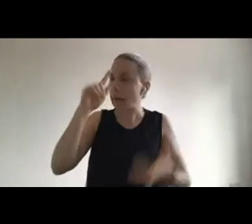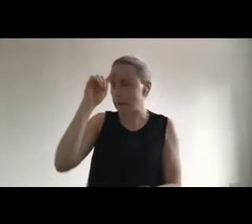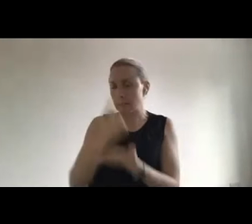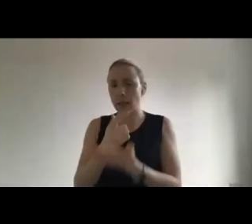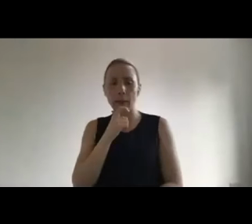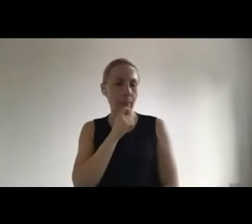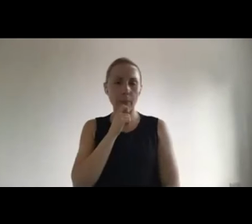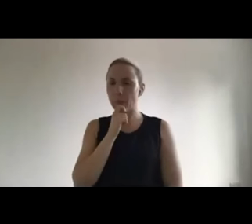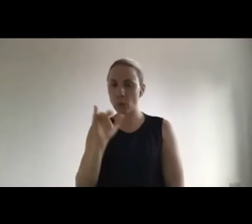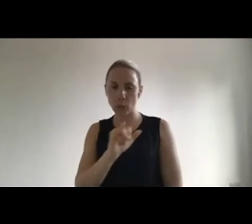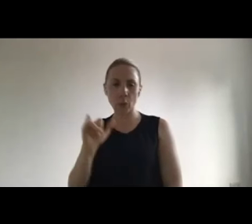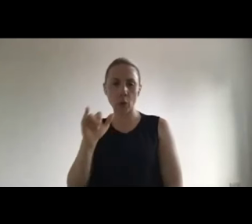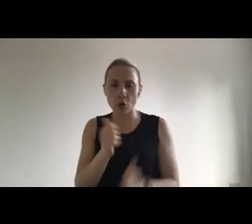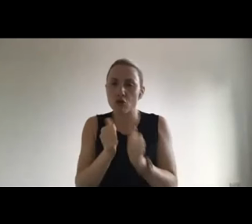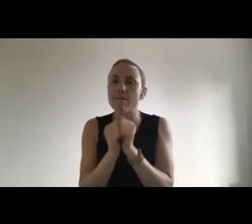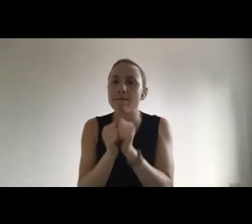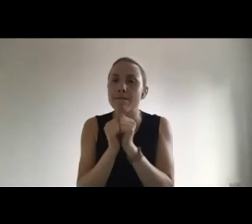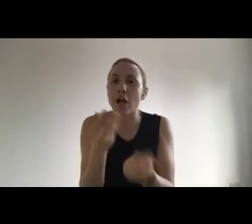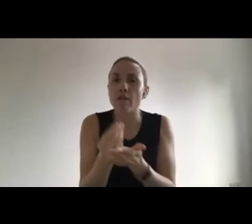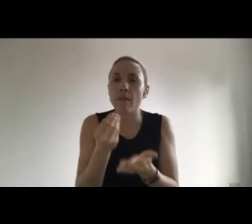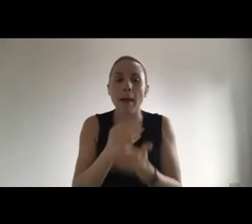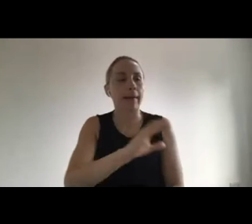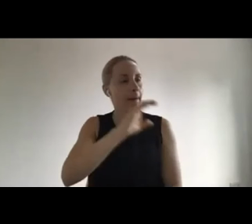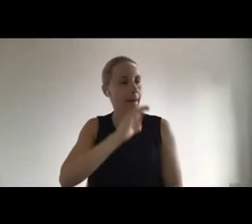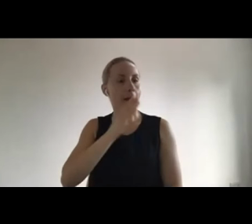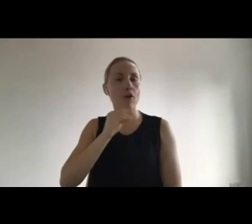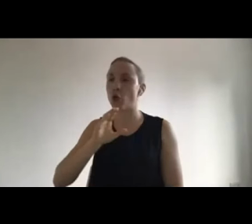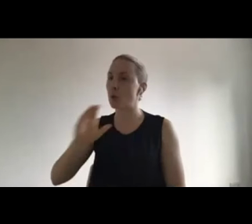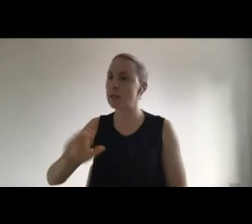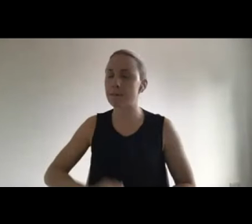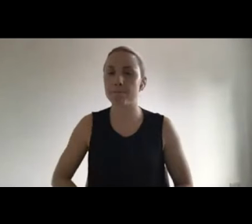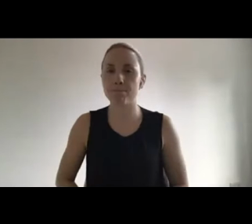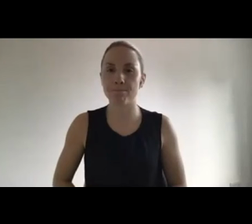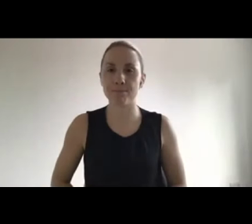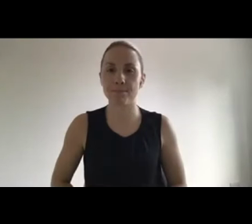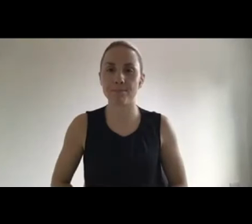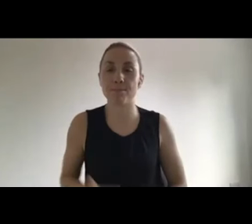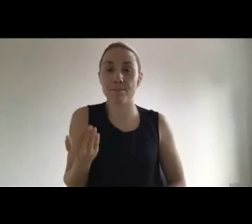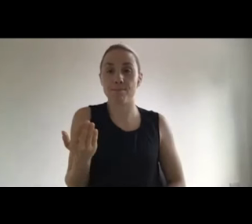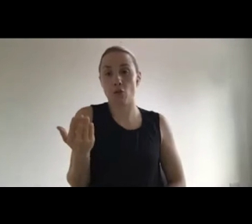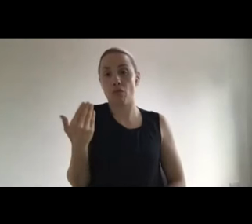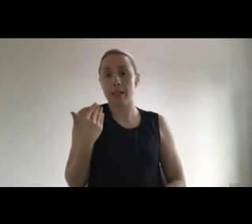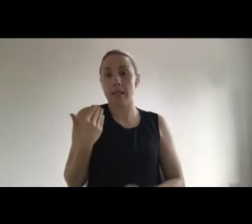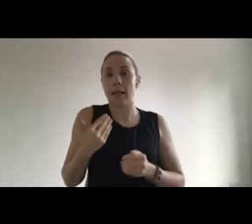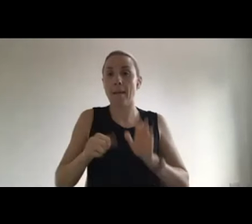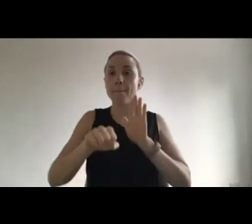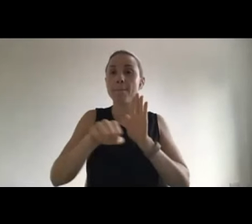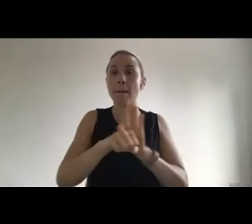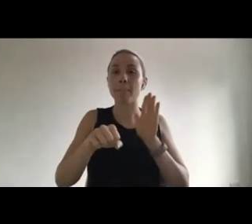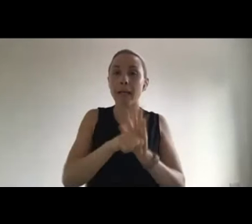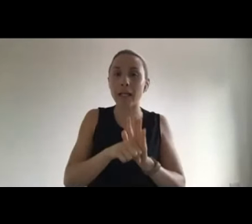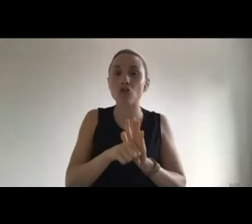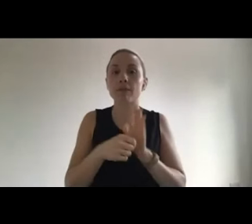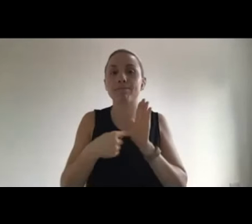money. We have recently published one of those models in otology and neurotology. It